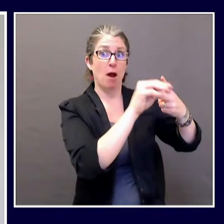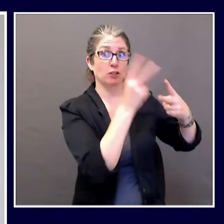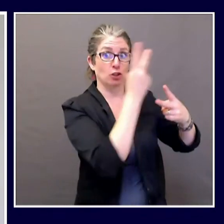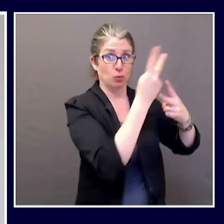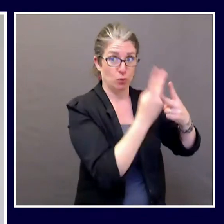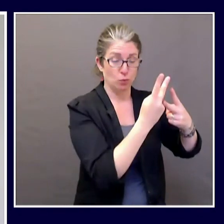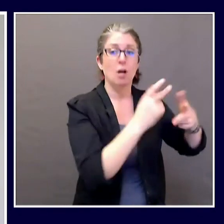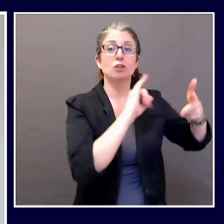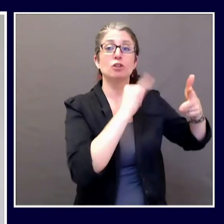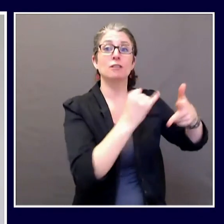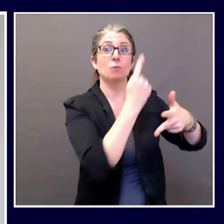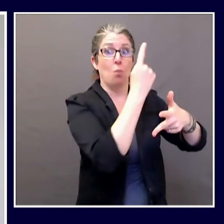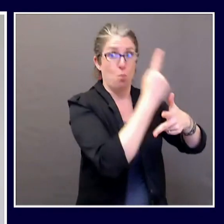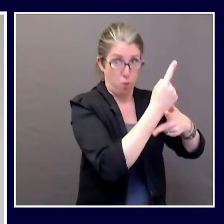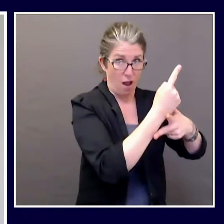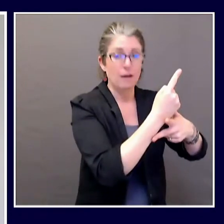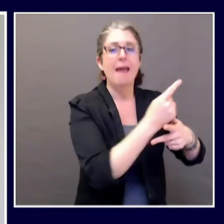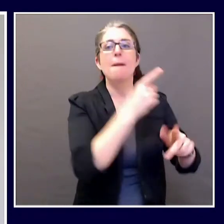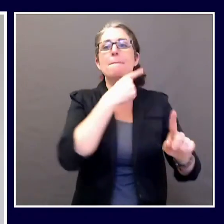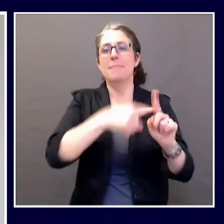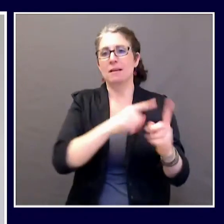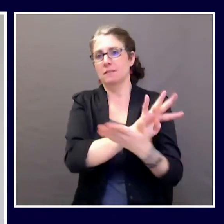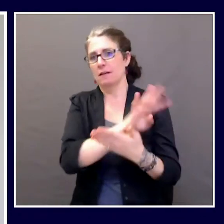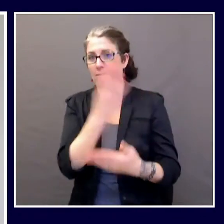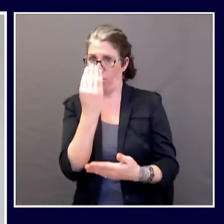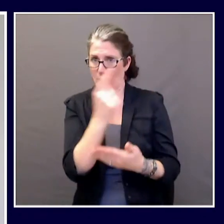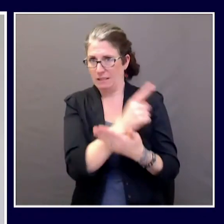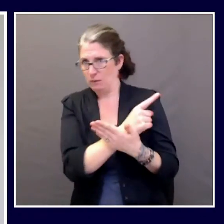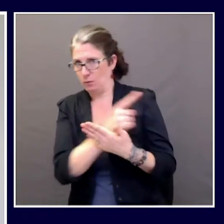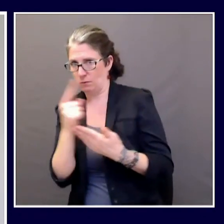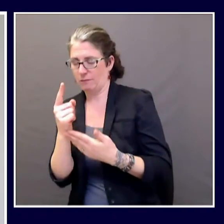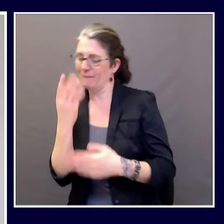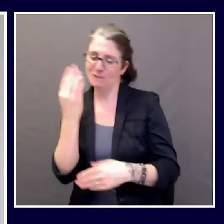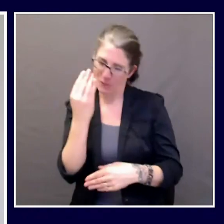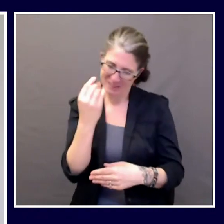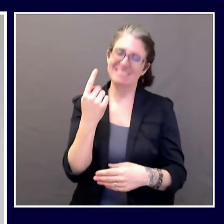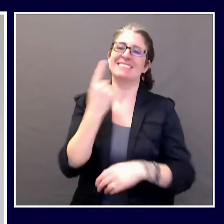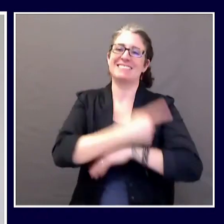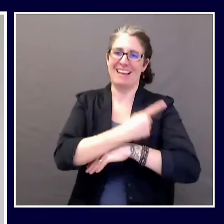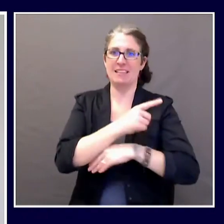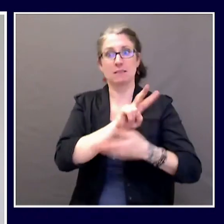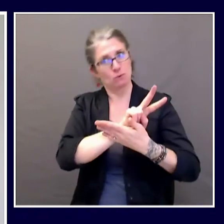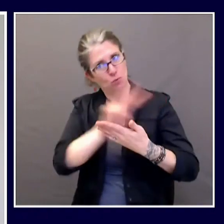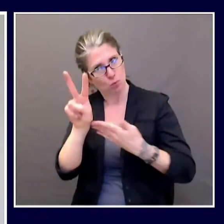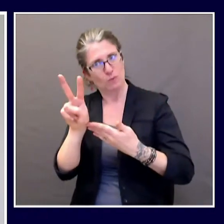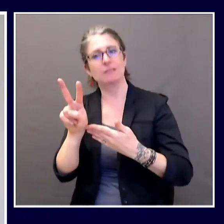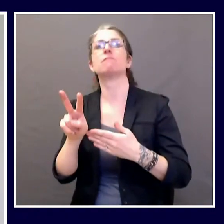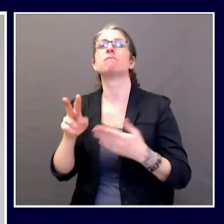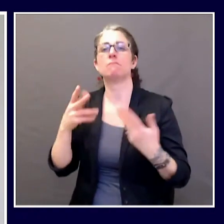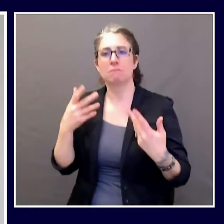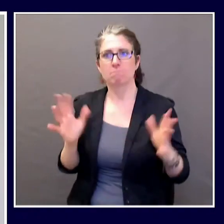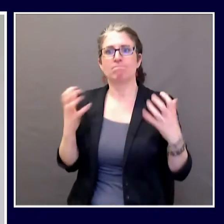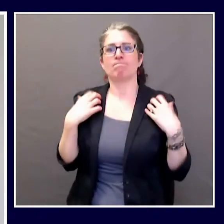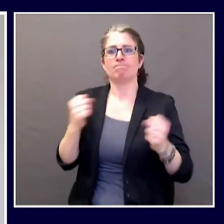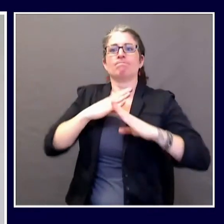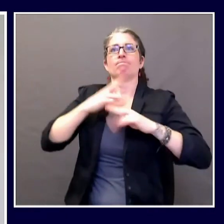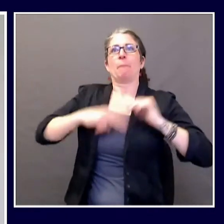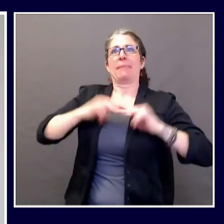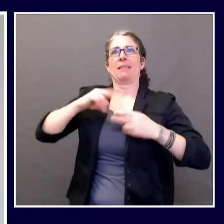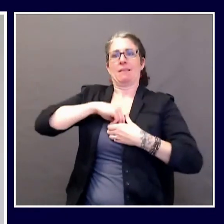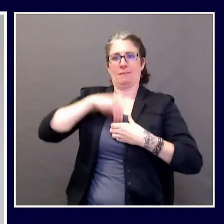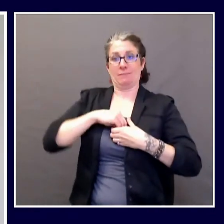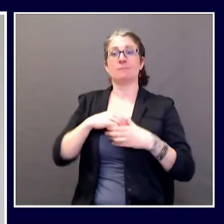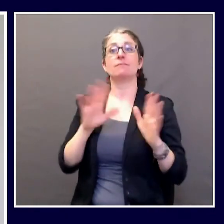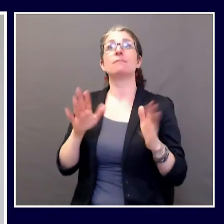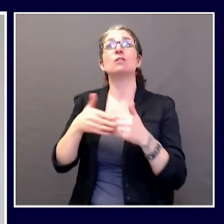Right. All right. Thank you. And we've been hearing from viewers saying if they don't have a reaction like a fever or cough or chills from that second